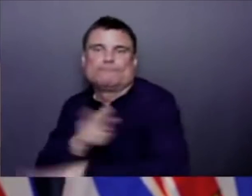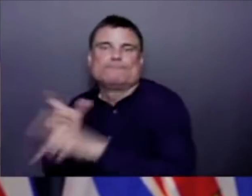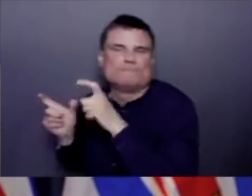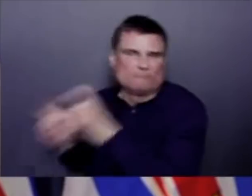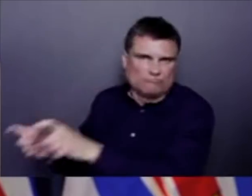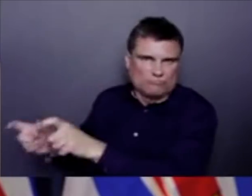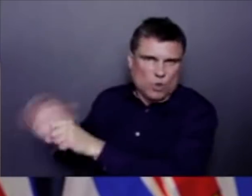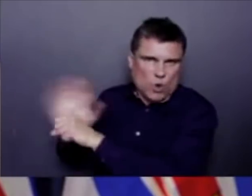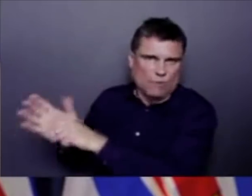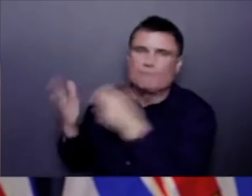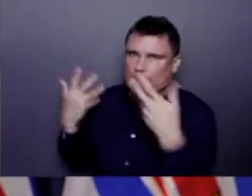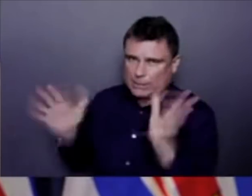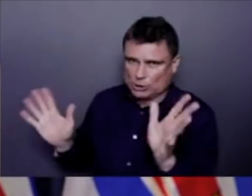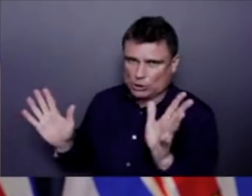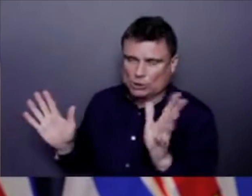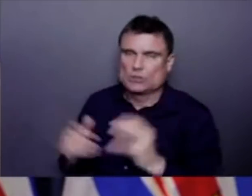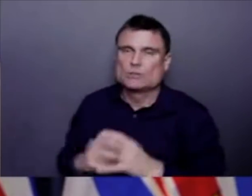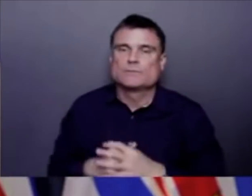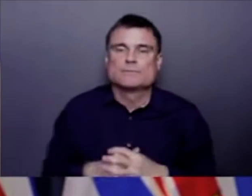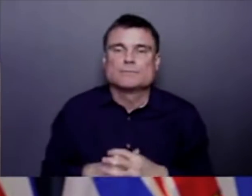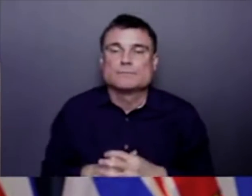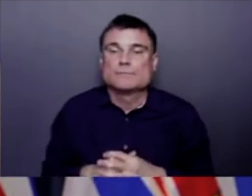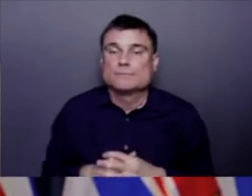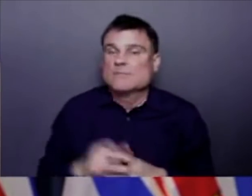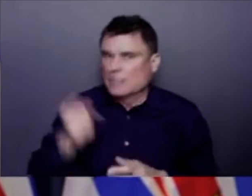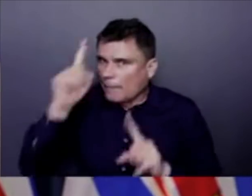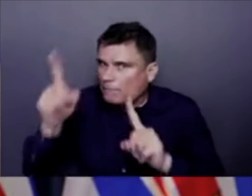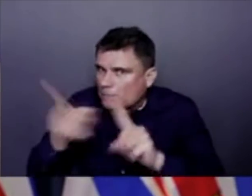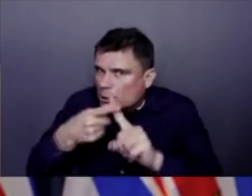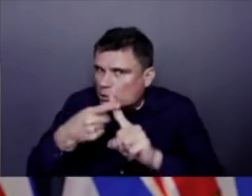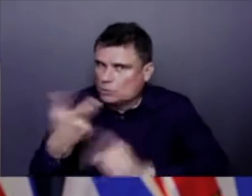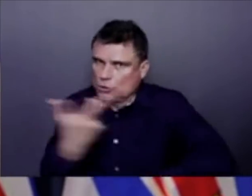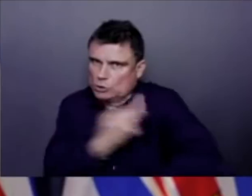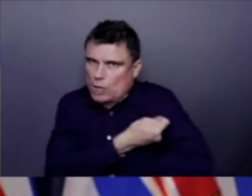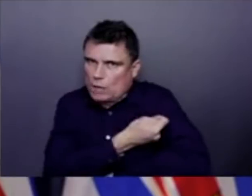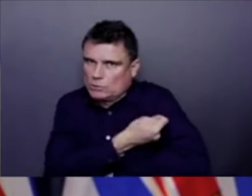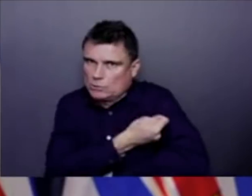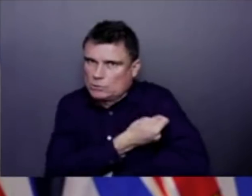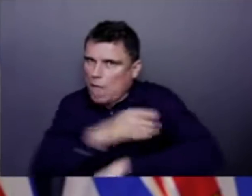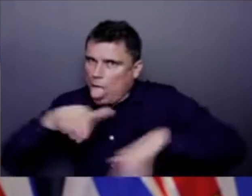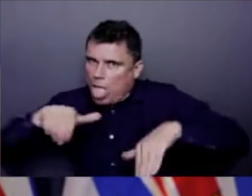from having the vaccine, all of that vaccine was